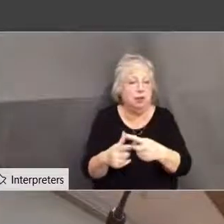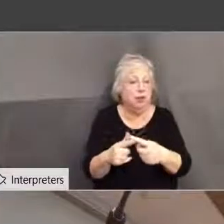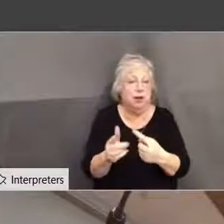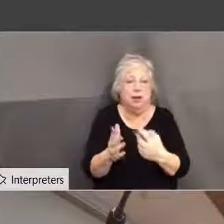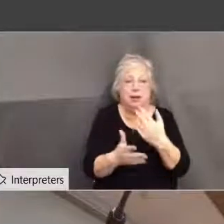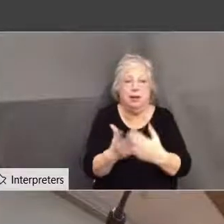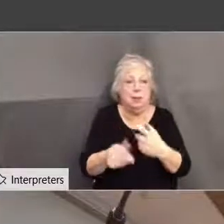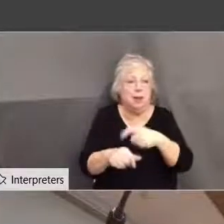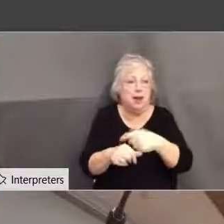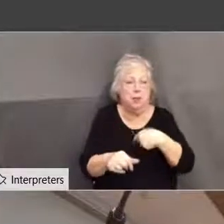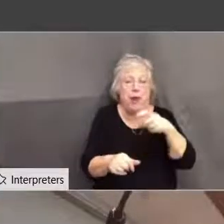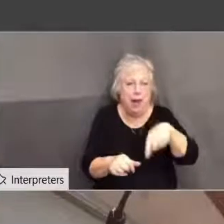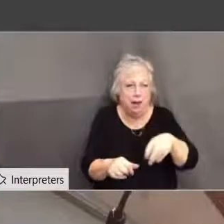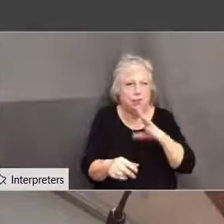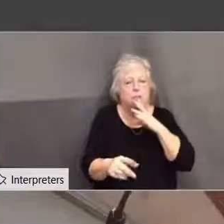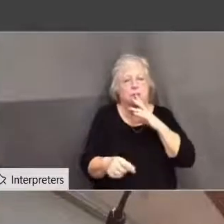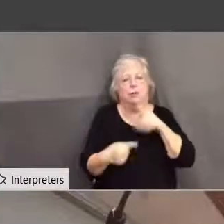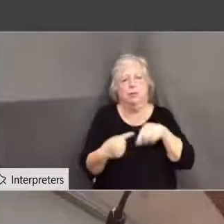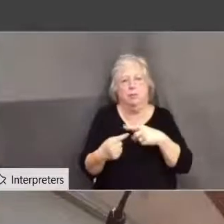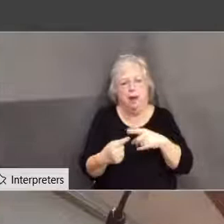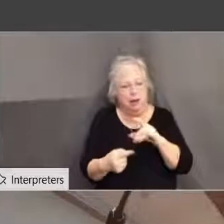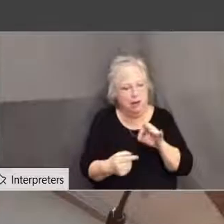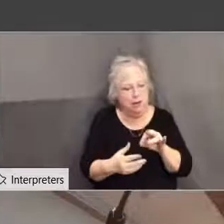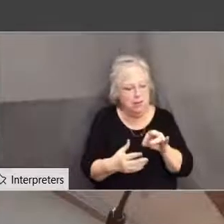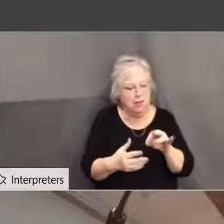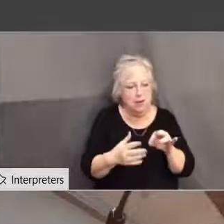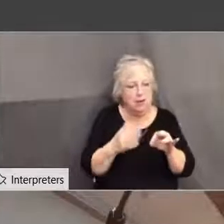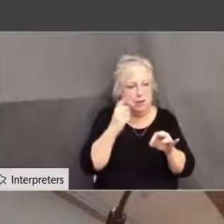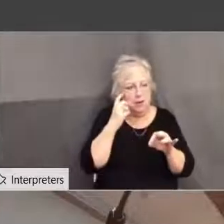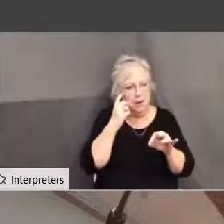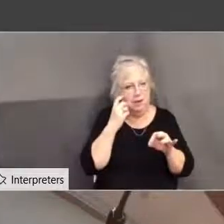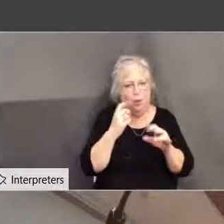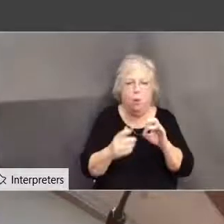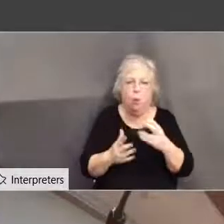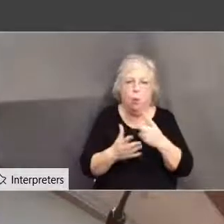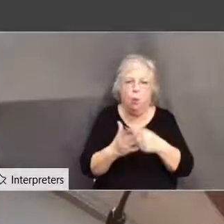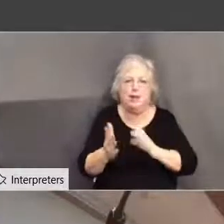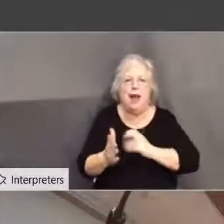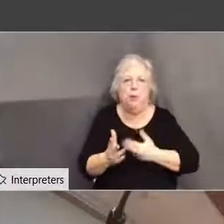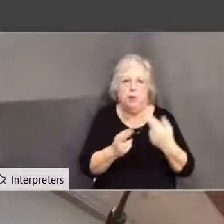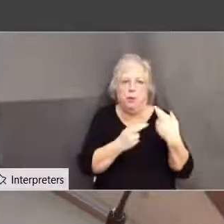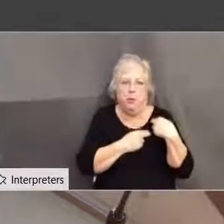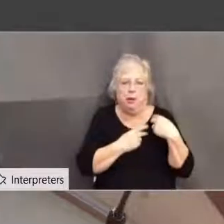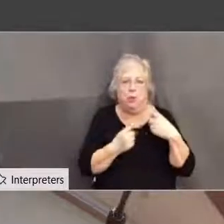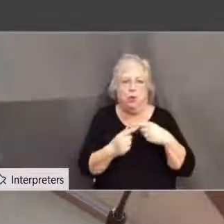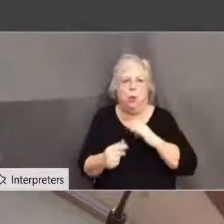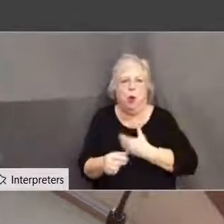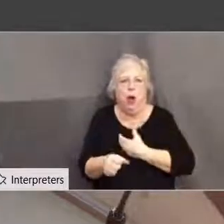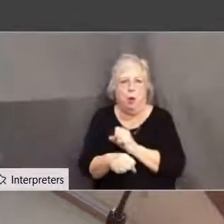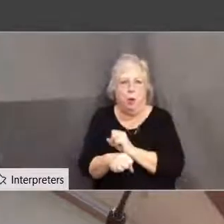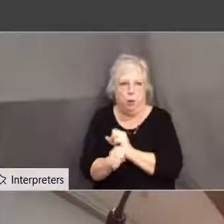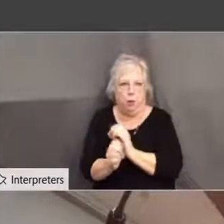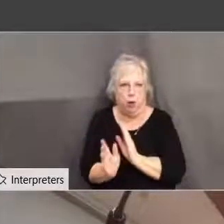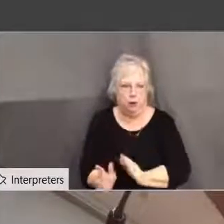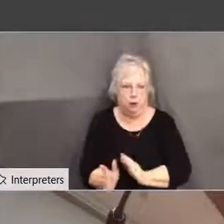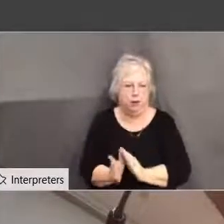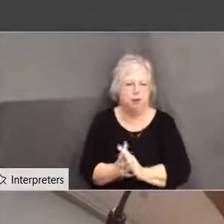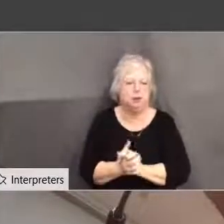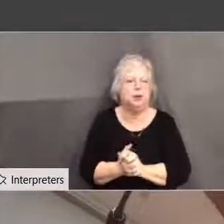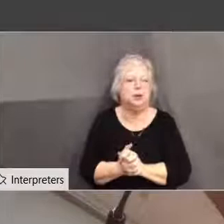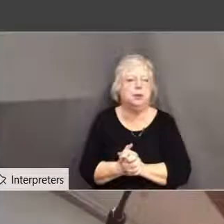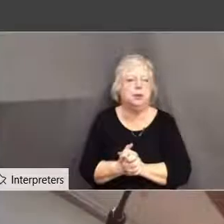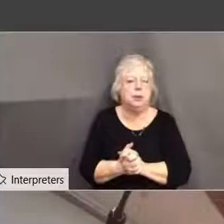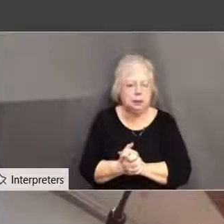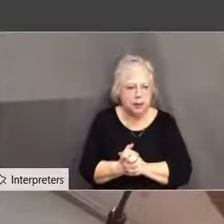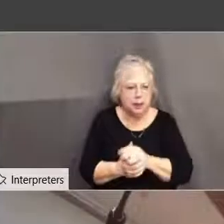whether what's our responsibility. And this is a real philosophical question, and